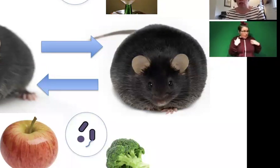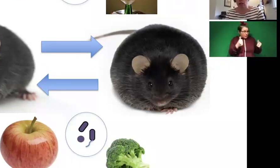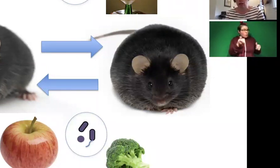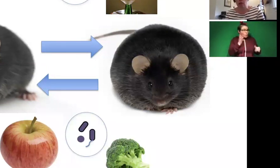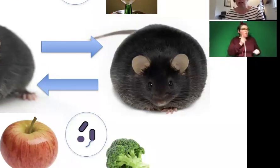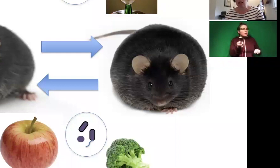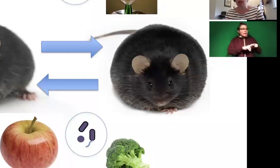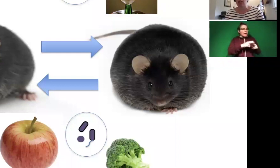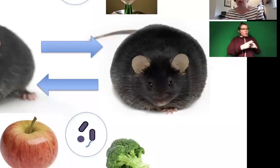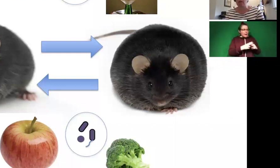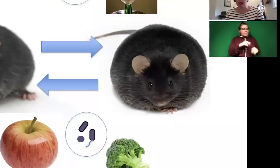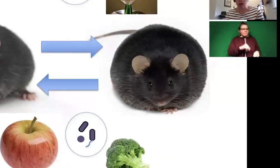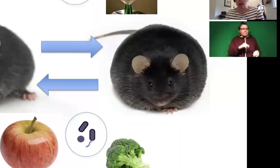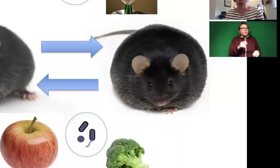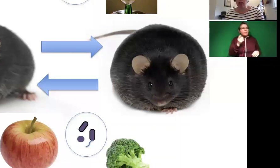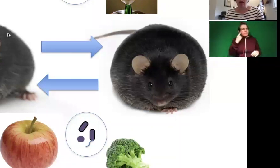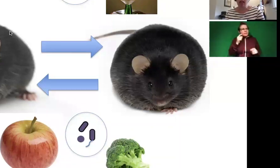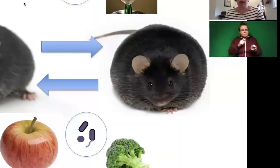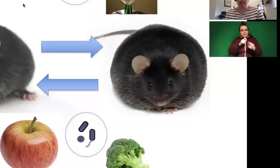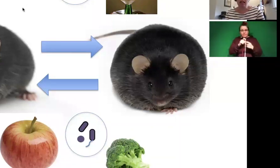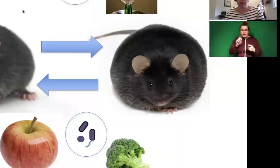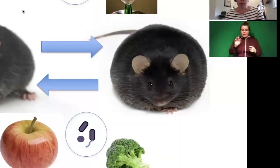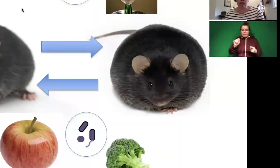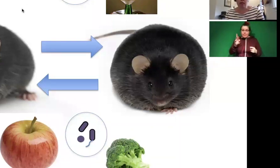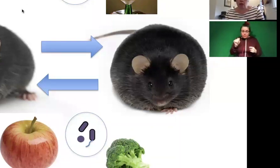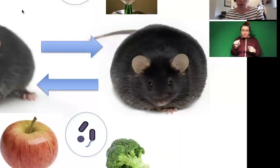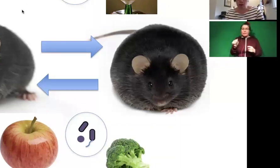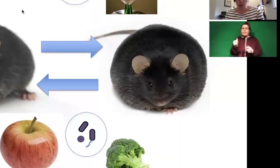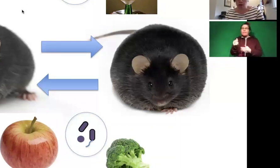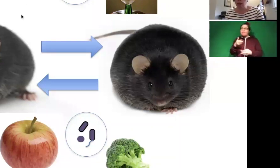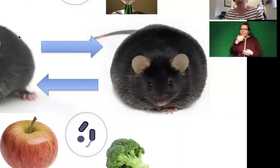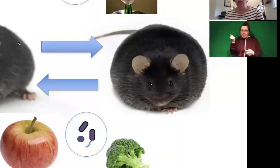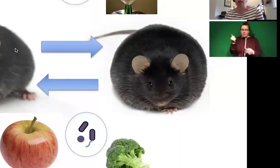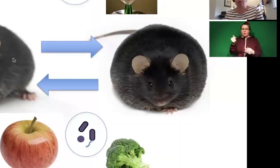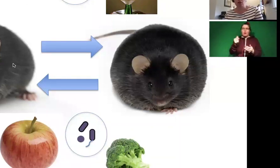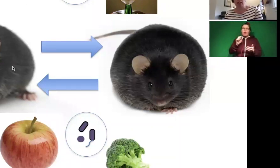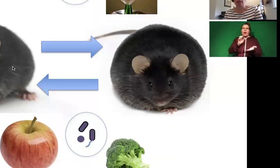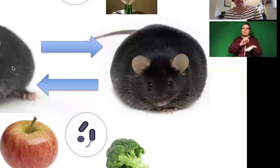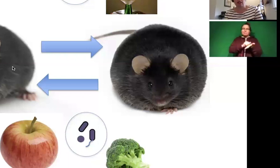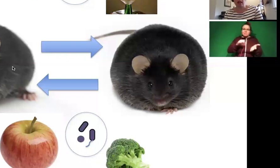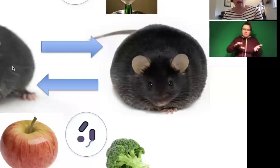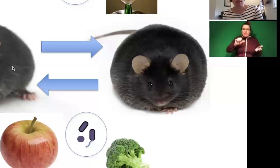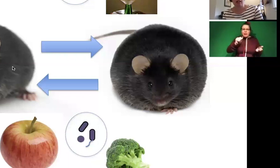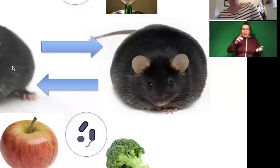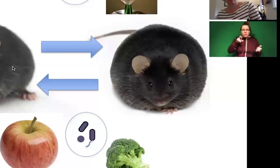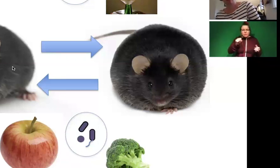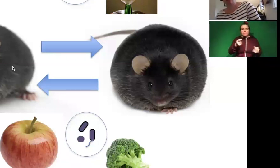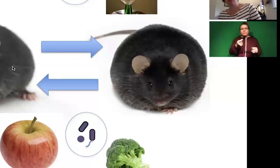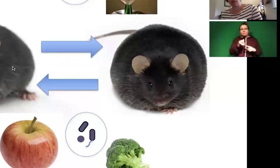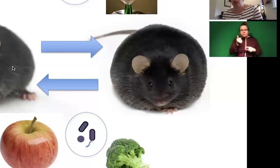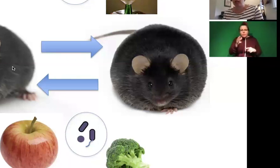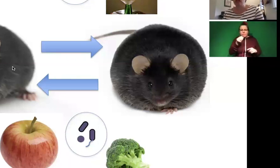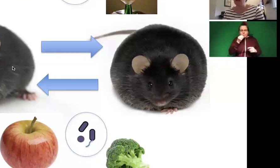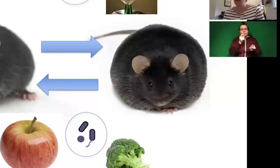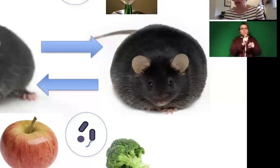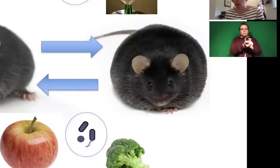that there are certain bacteria that are better at getting calories out of your food and translating that into energy, which